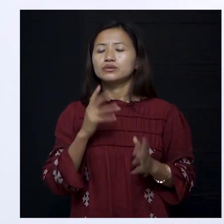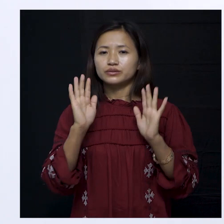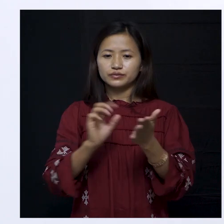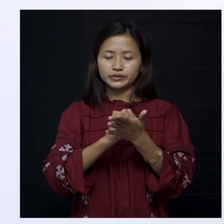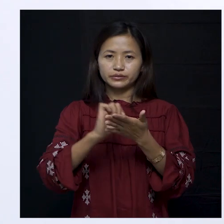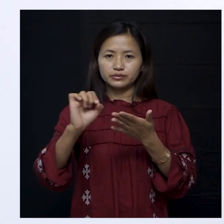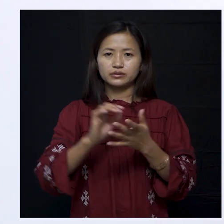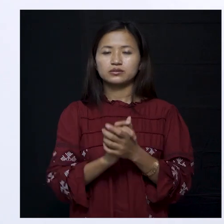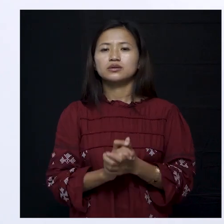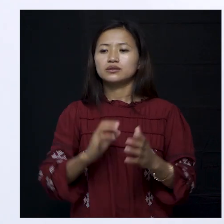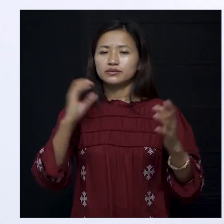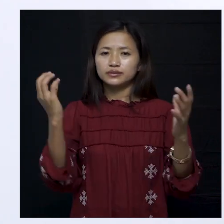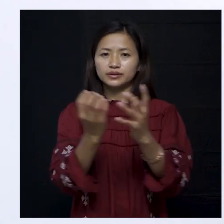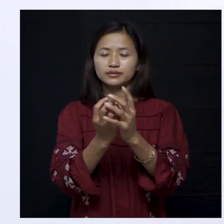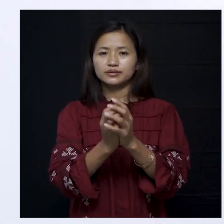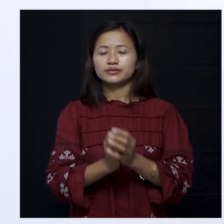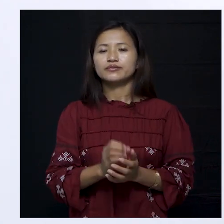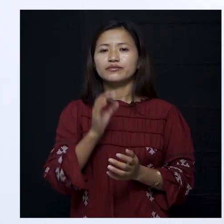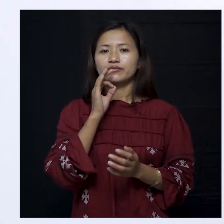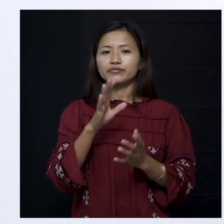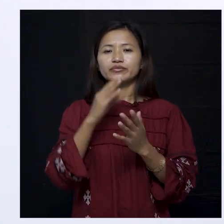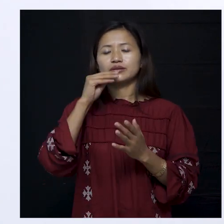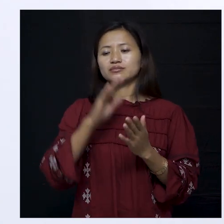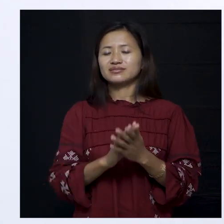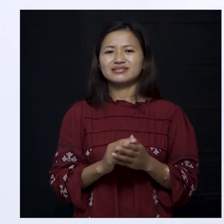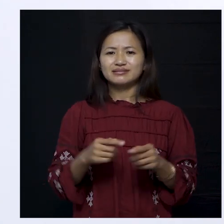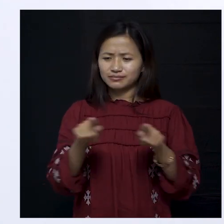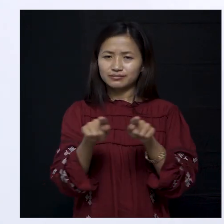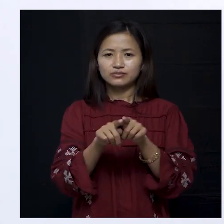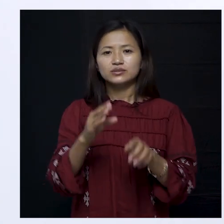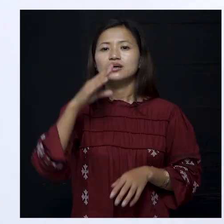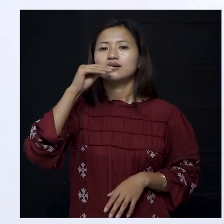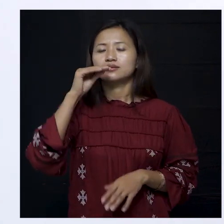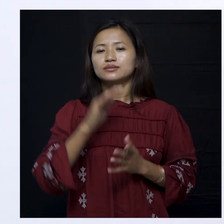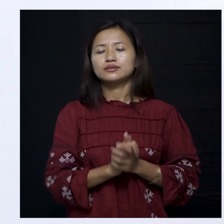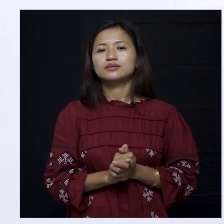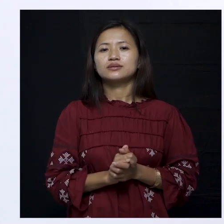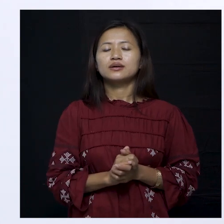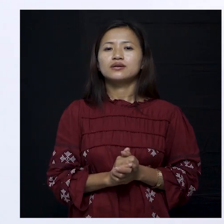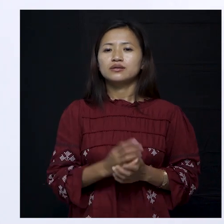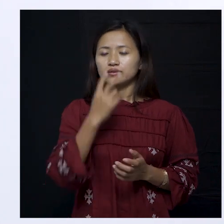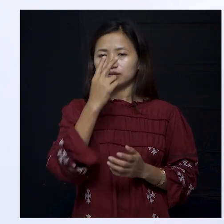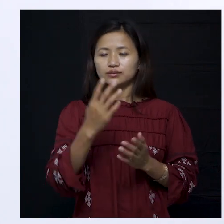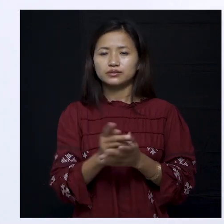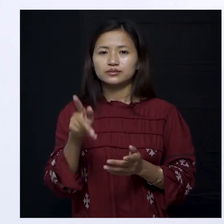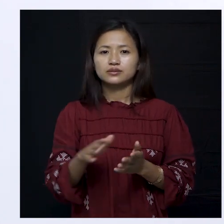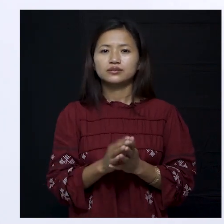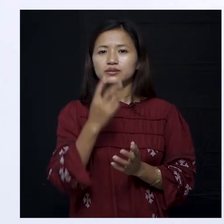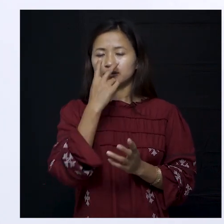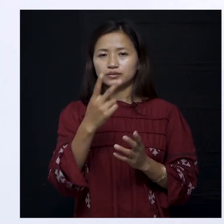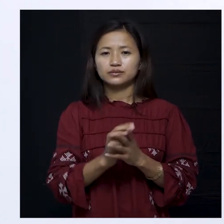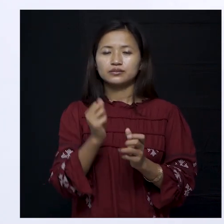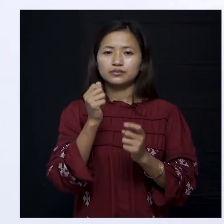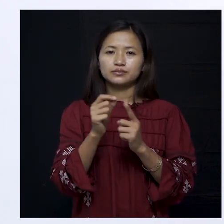then you have to gather the facts like you write a speech. Okay, you have to gather the facts. If you want to have a look at that, you can look at